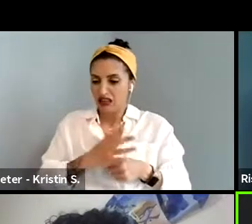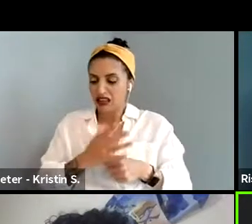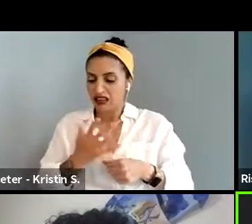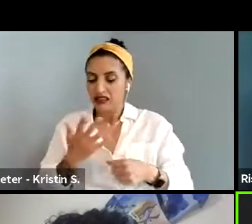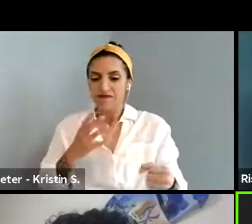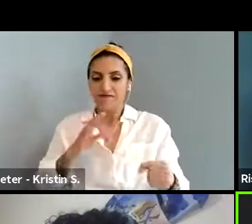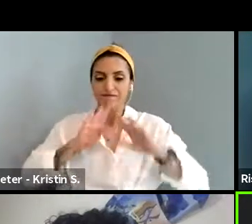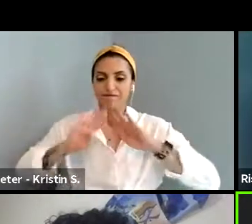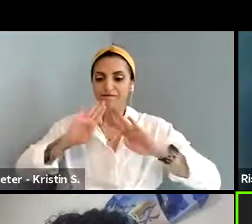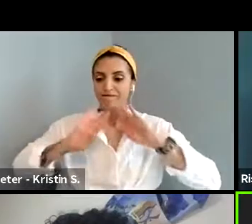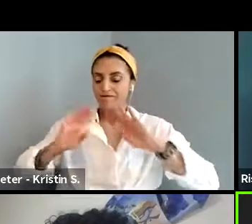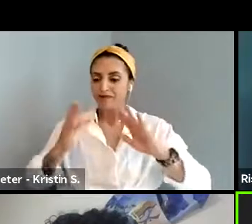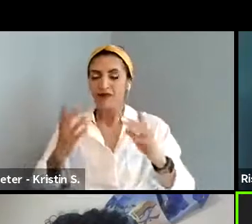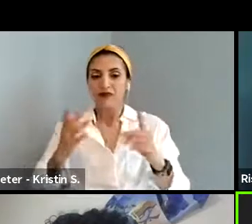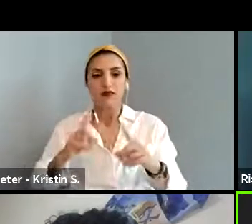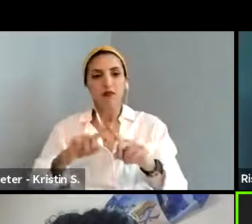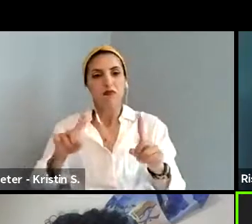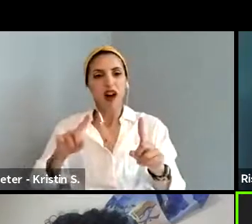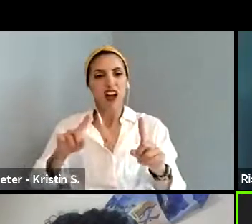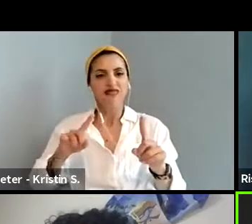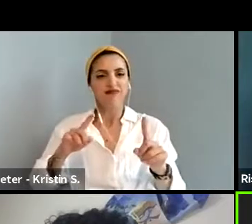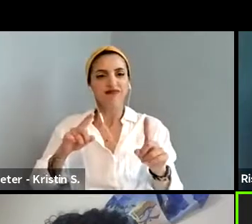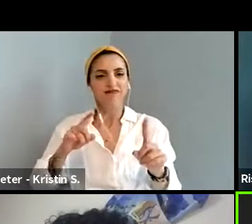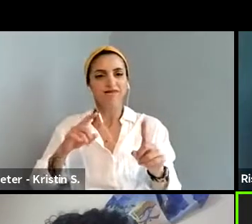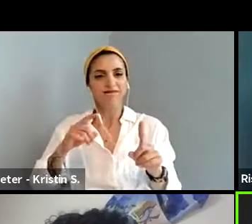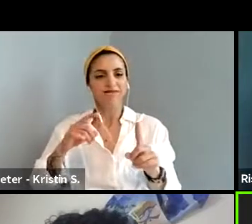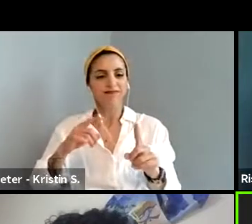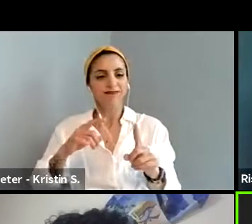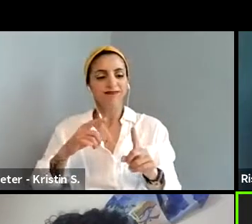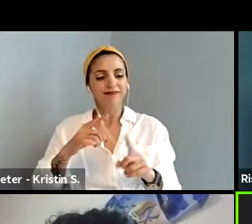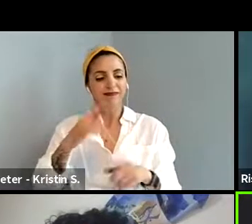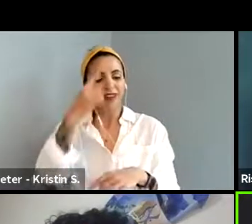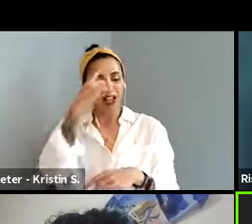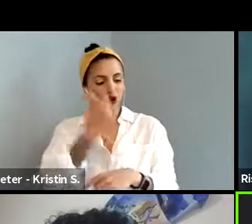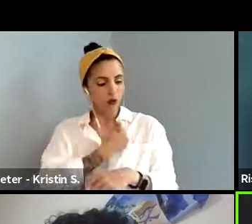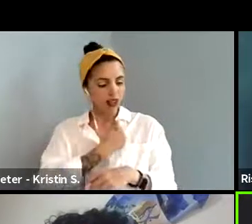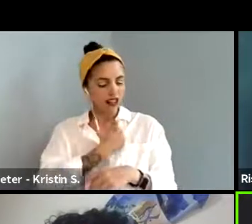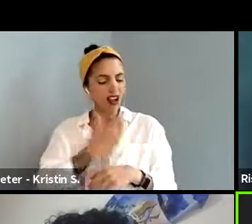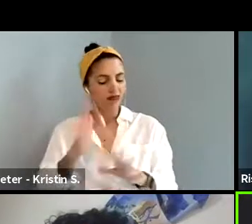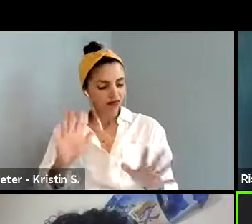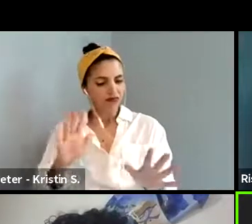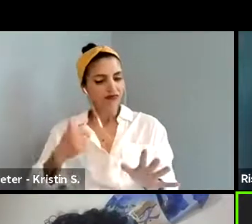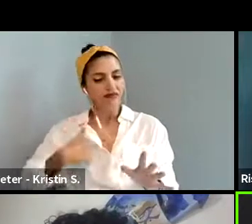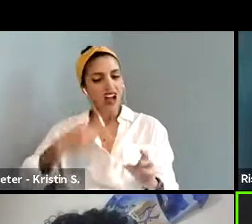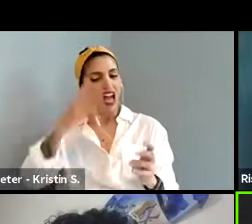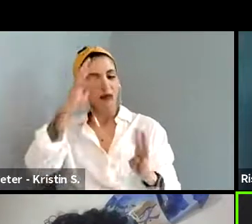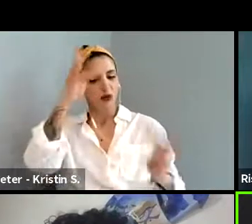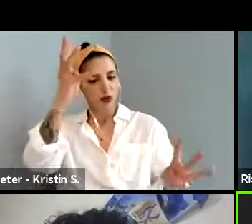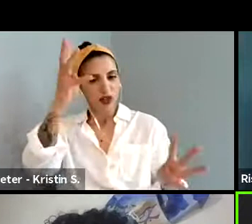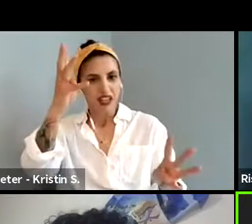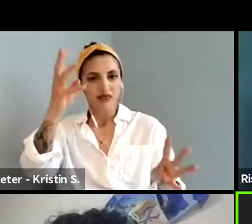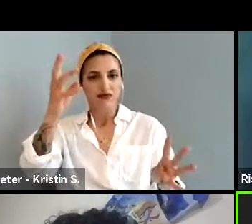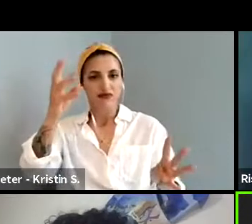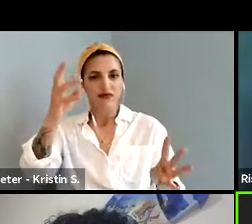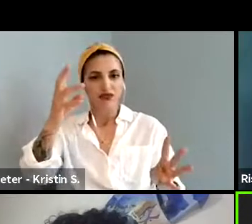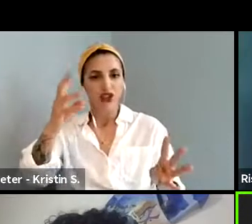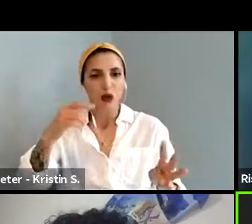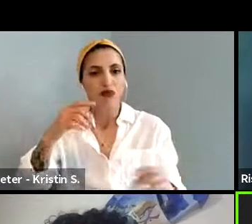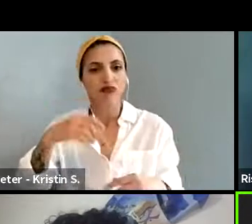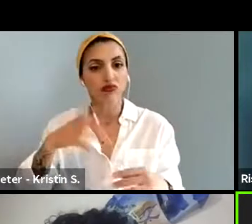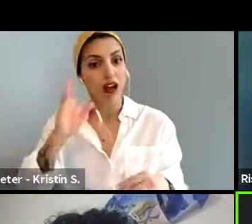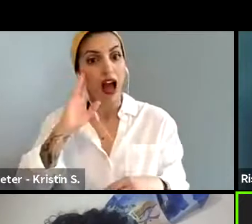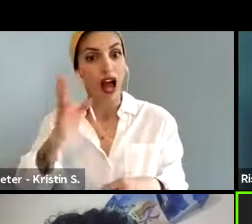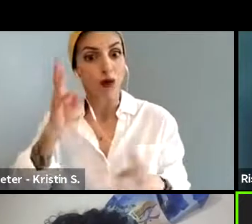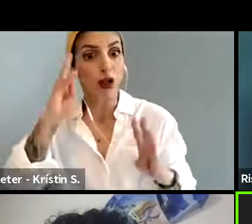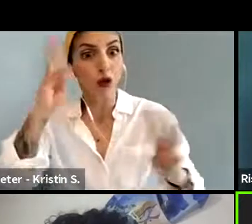So let me pivot out of this. This is probably a really good time to create.